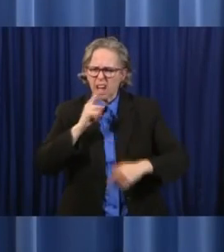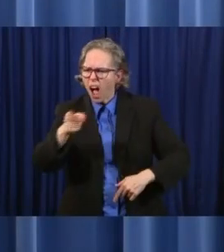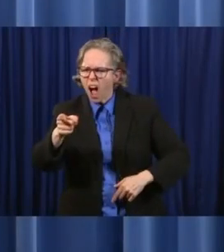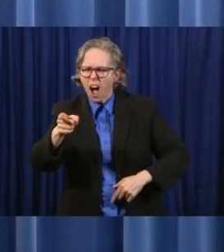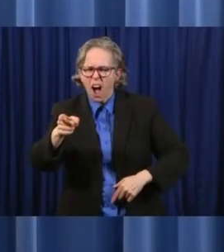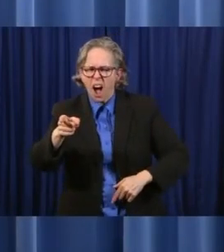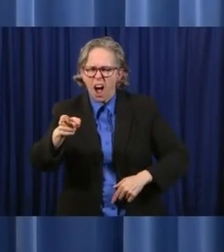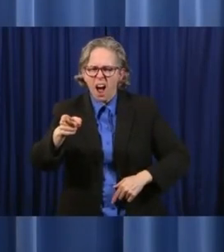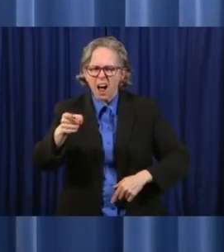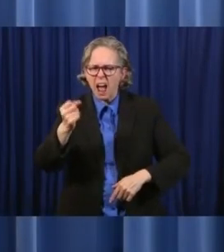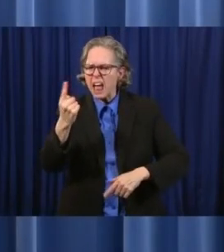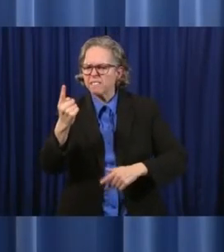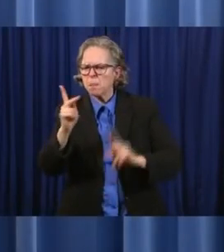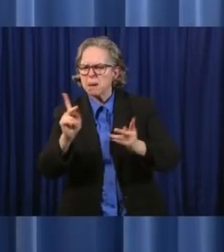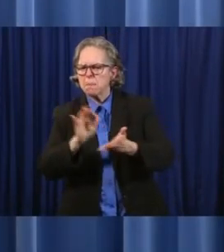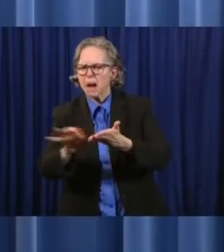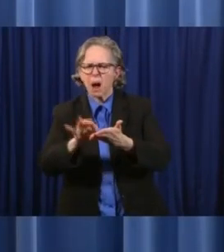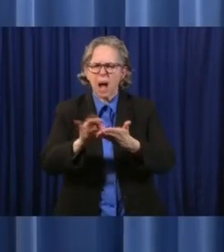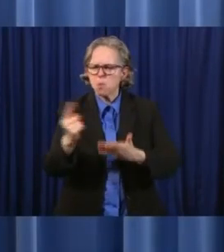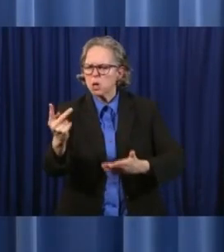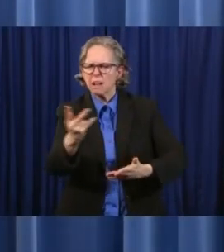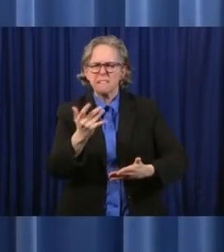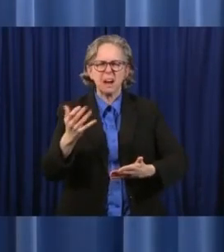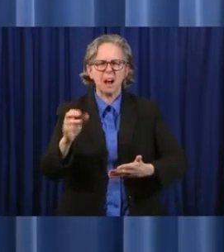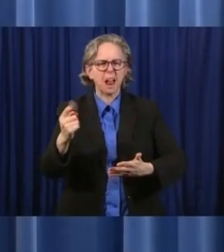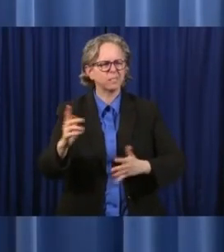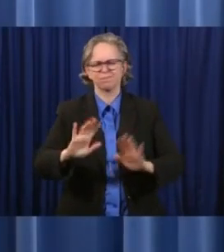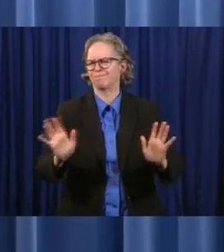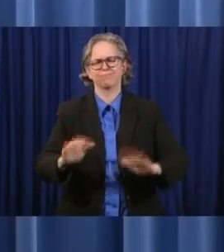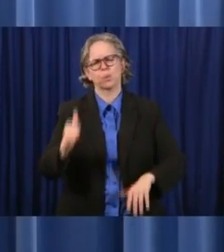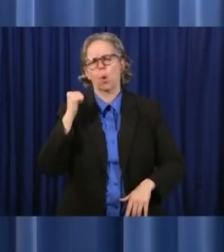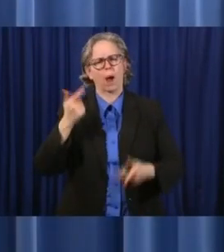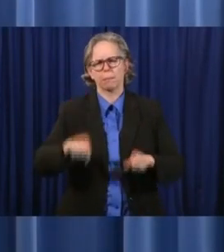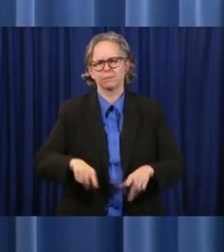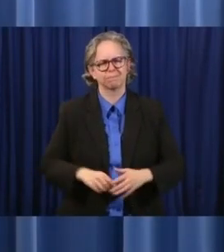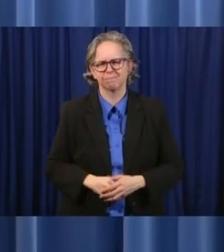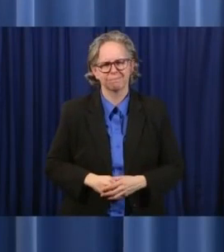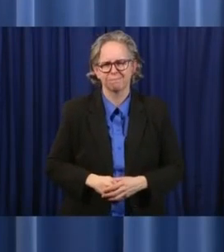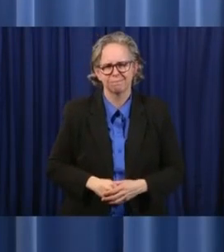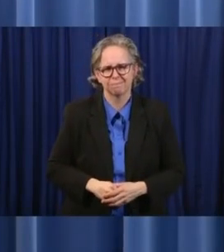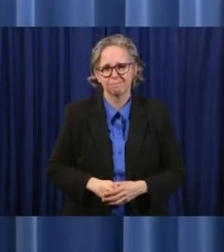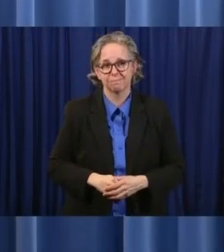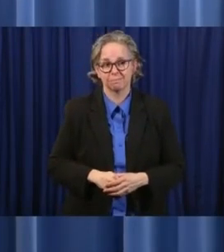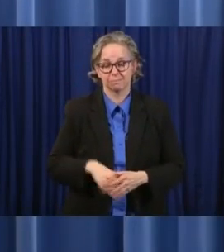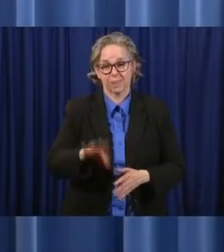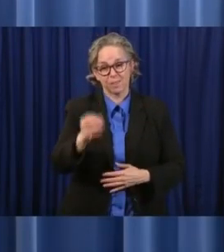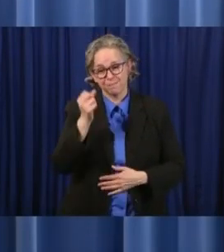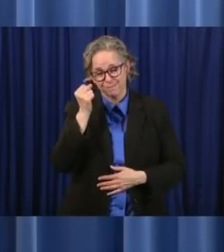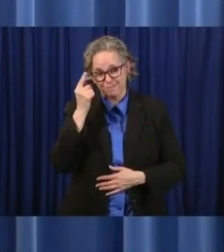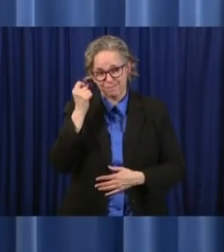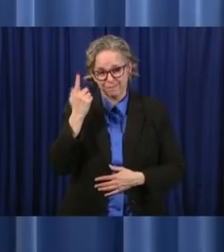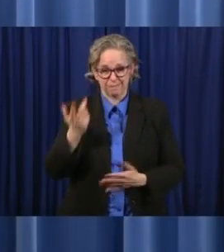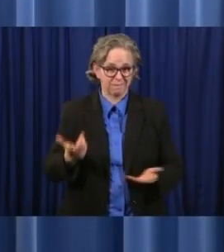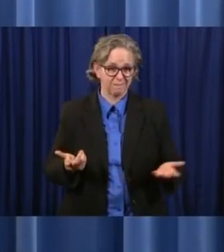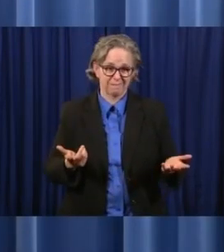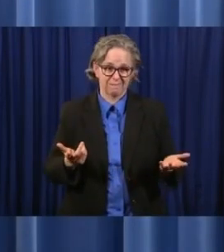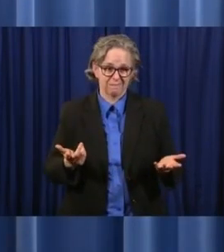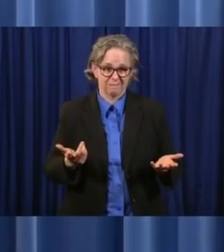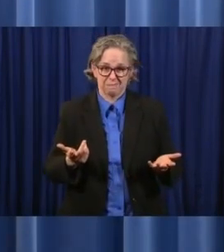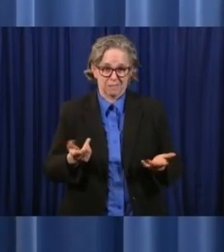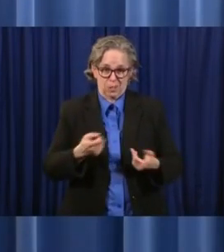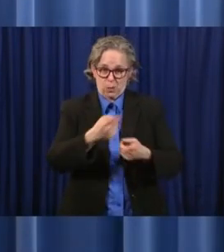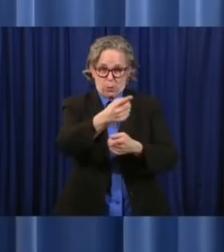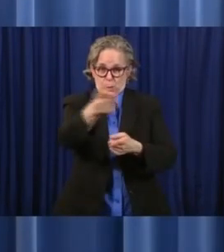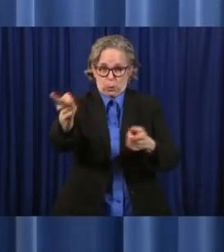11 people. I just don't think that has ever been occurring. So ultimately, it's going to be up to the